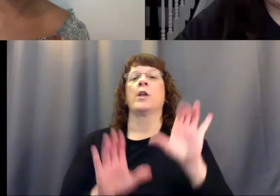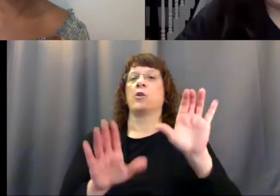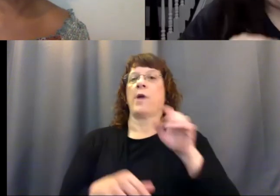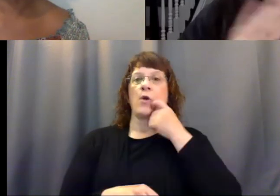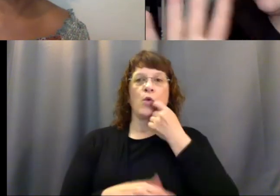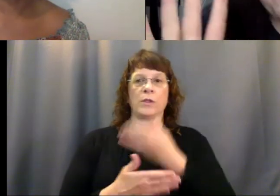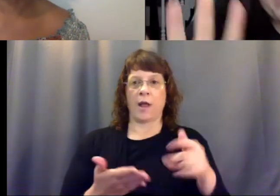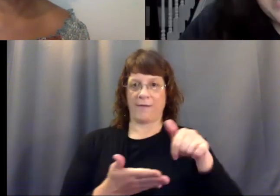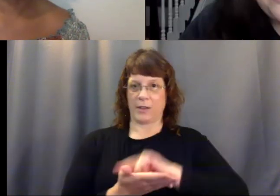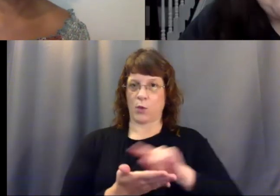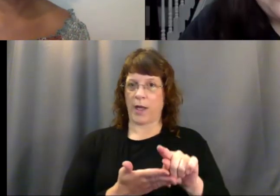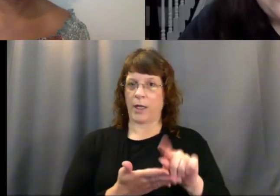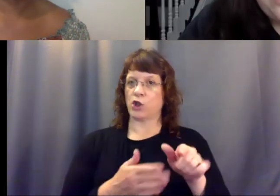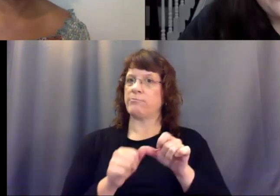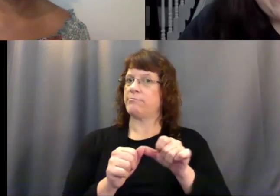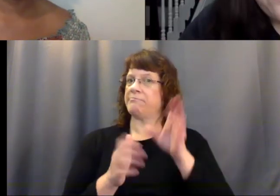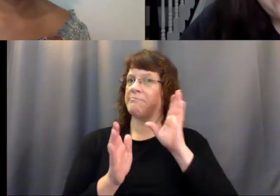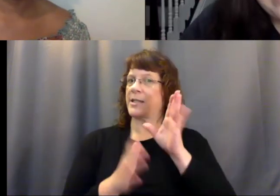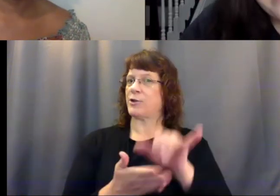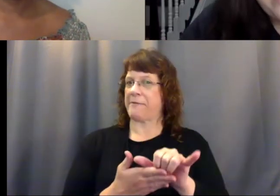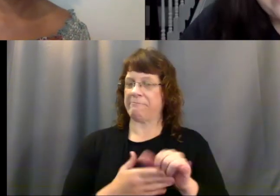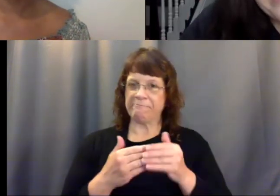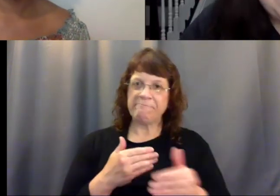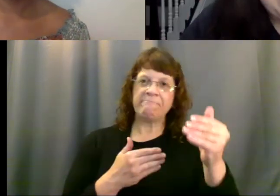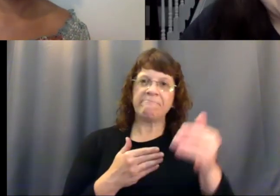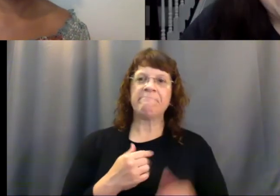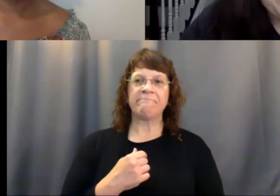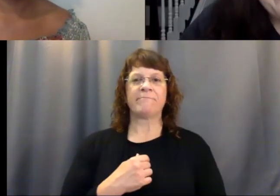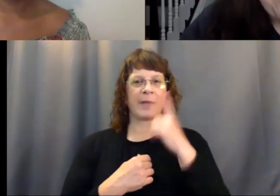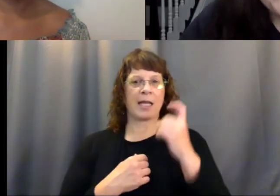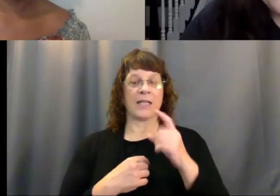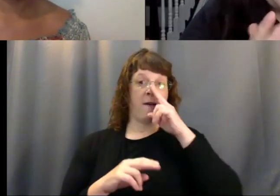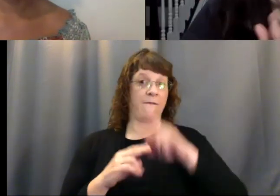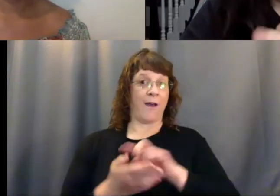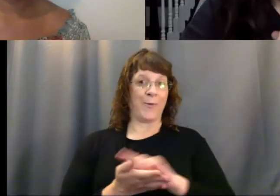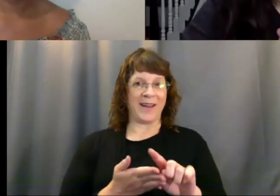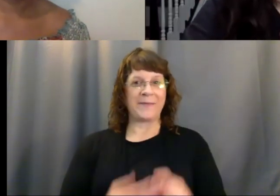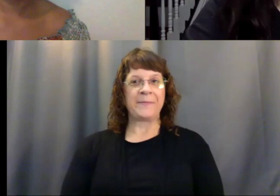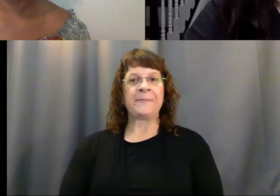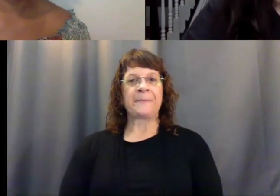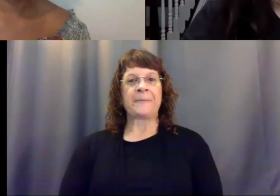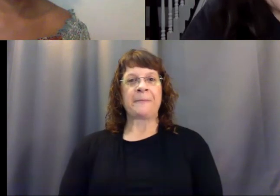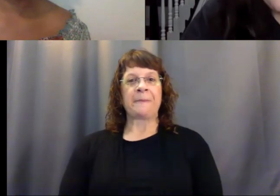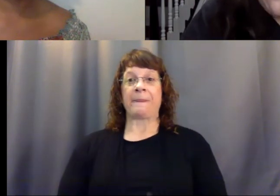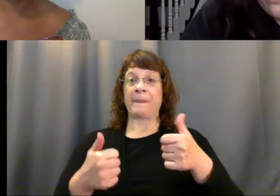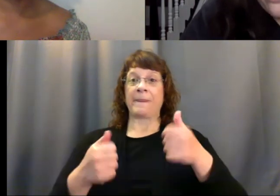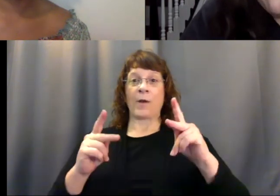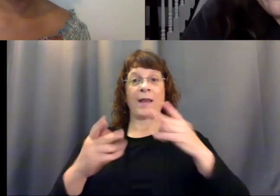bet we should continue paying attention to them going forward, because it's been a fun week to watch. All right.